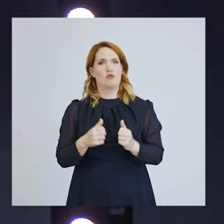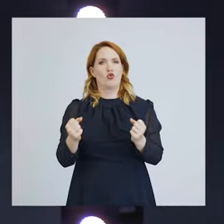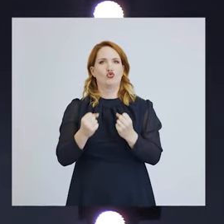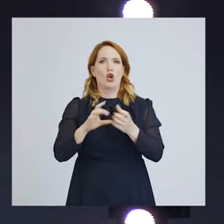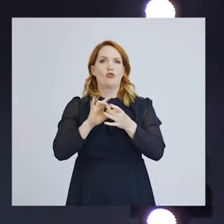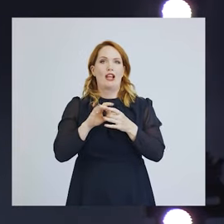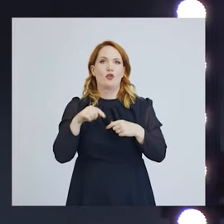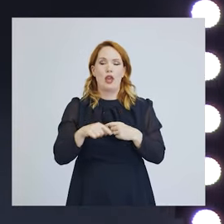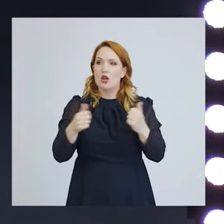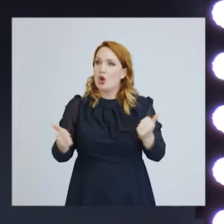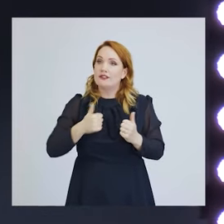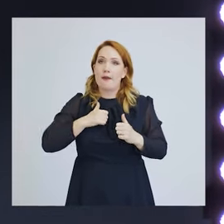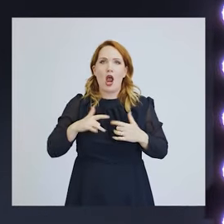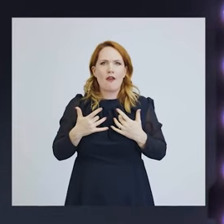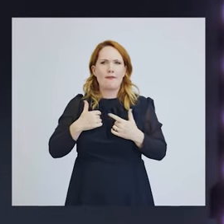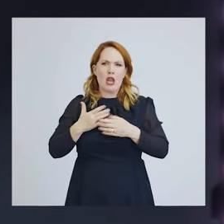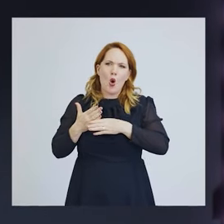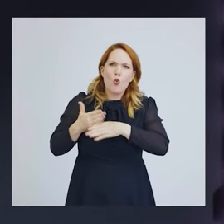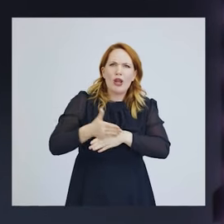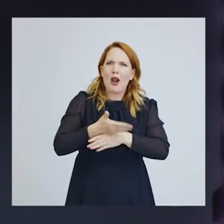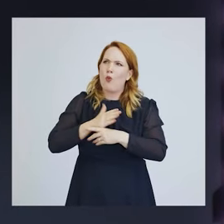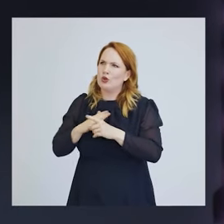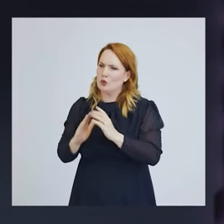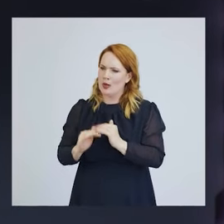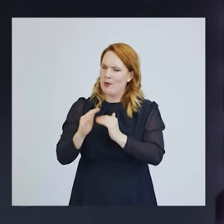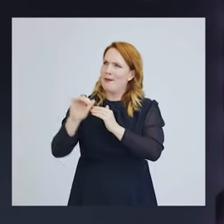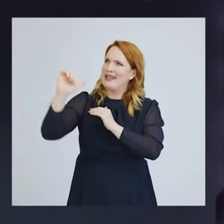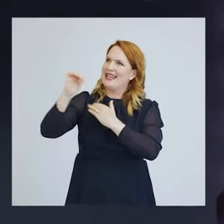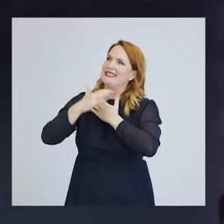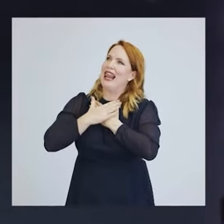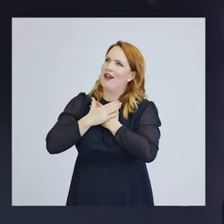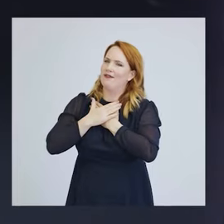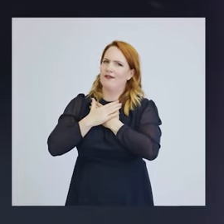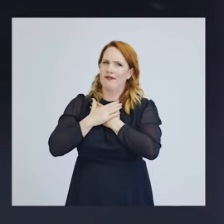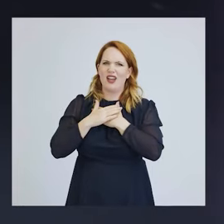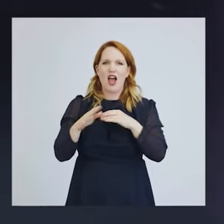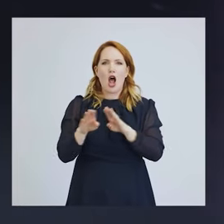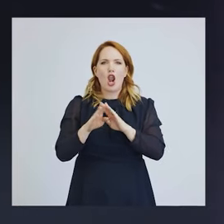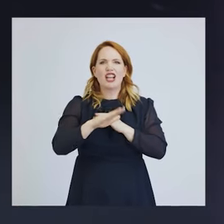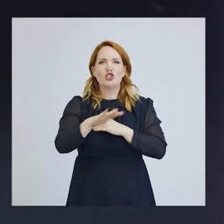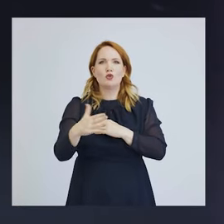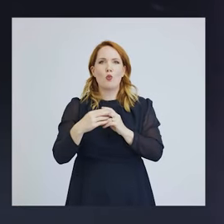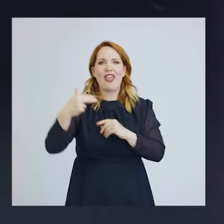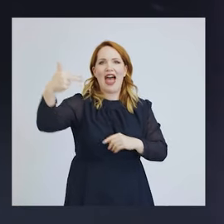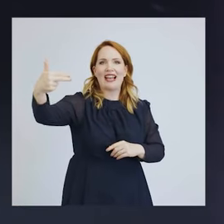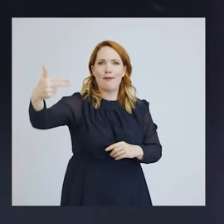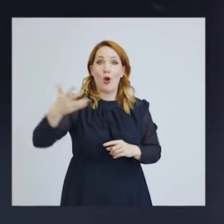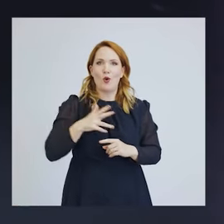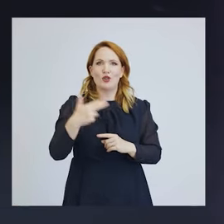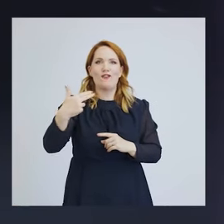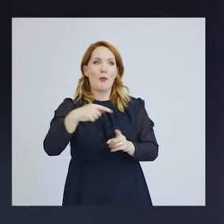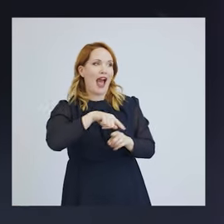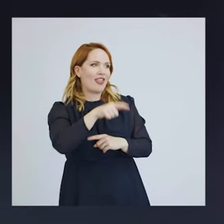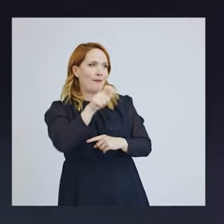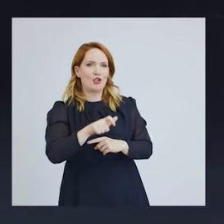And this guy, I can relate so much to because I have spent so much of my life trying to earn God's love. It's nearly like one of those kids that